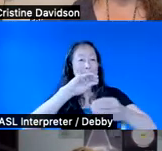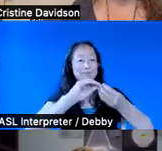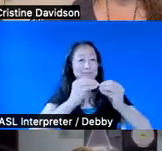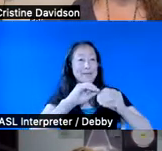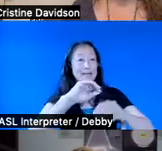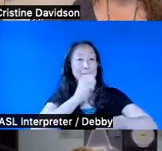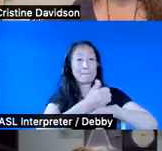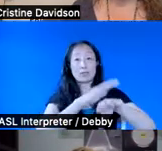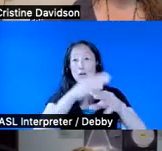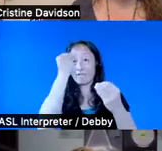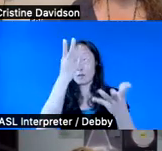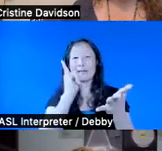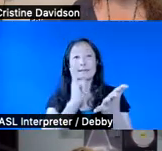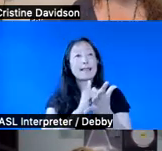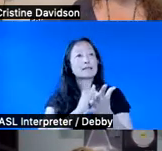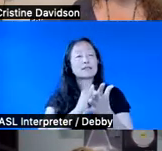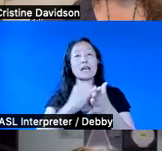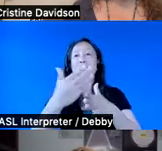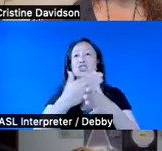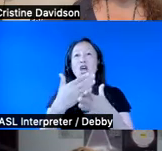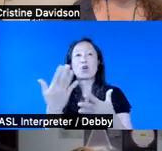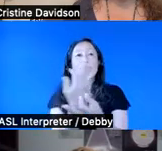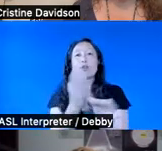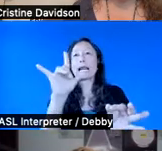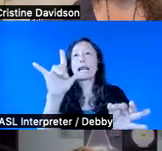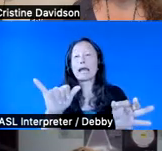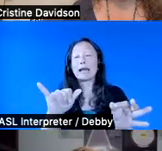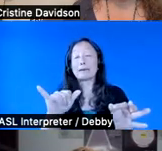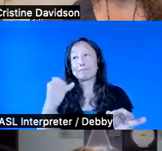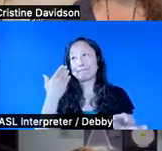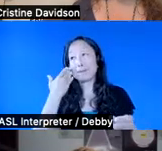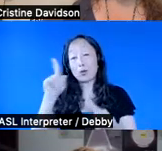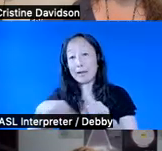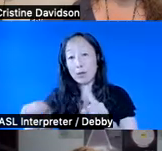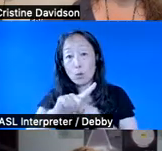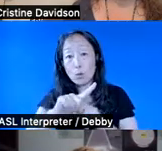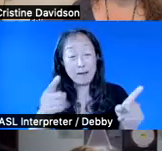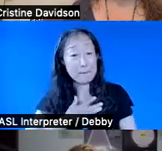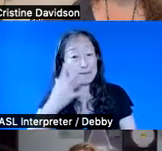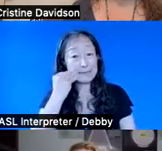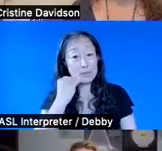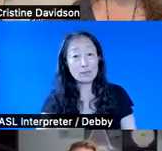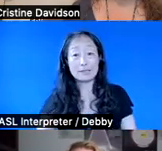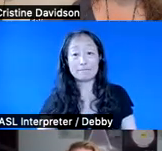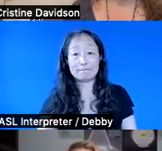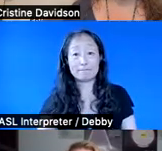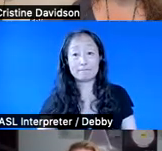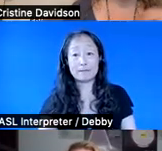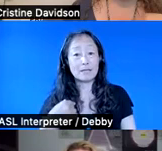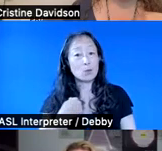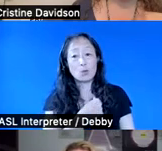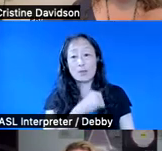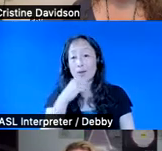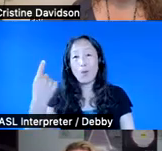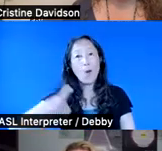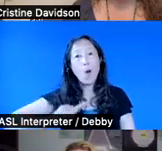freely. And I don't know about you, but in my experience, we don't always